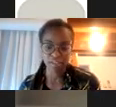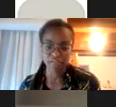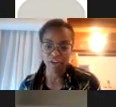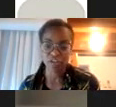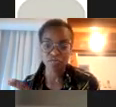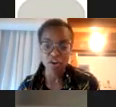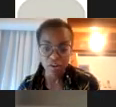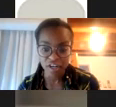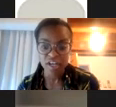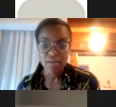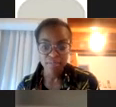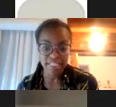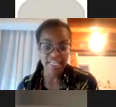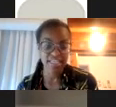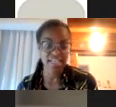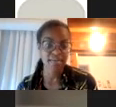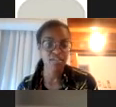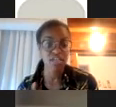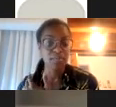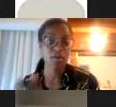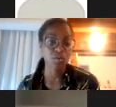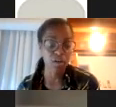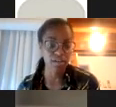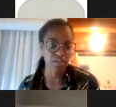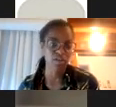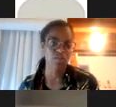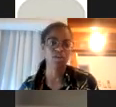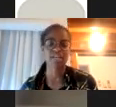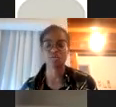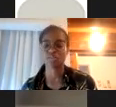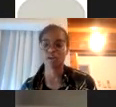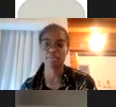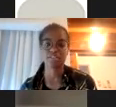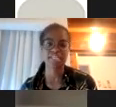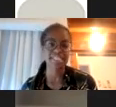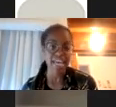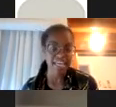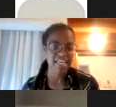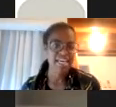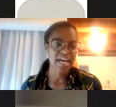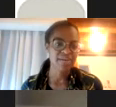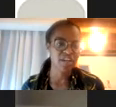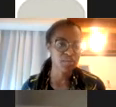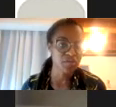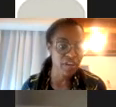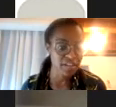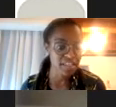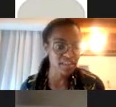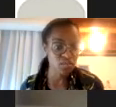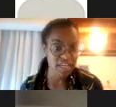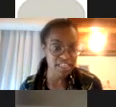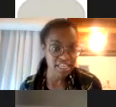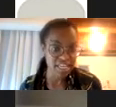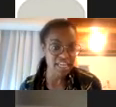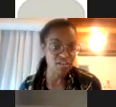Dorothy Roberts. If y'all don't know her, please take the time to look up her work and read her work. And Dorothy Roberts has said very profoundly